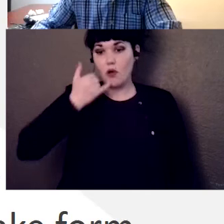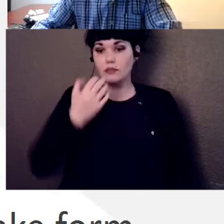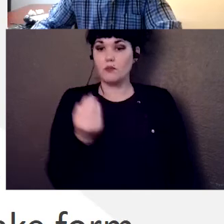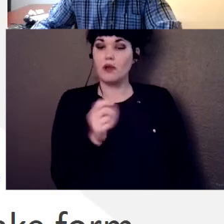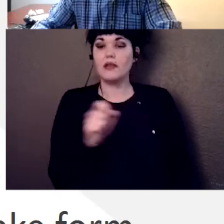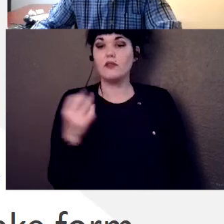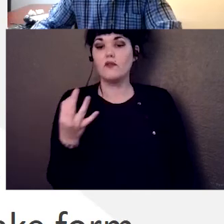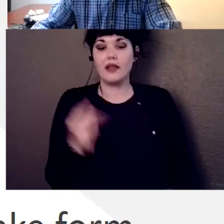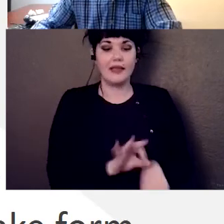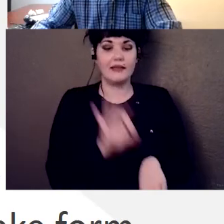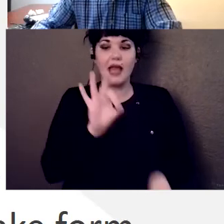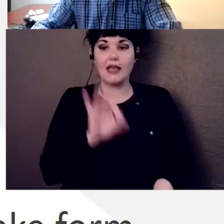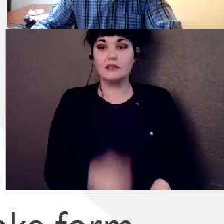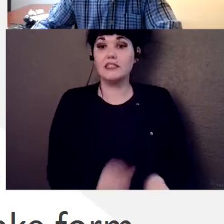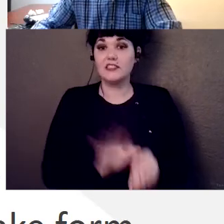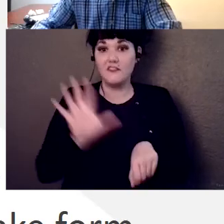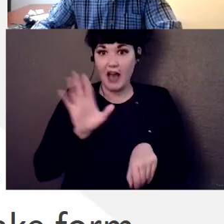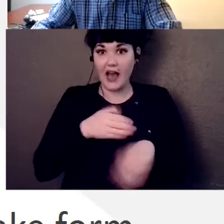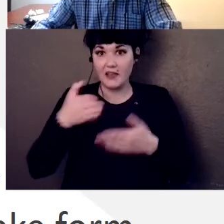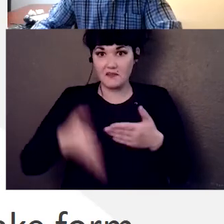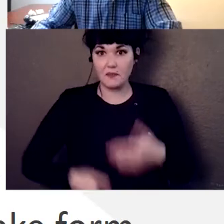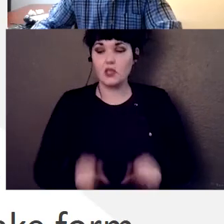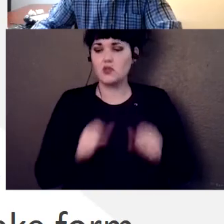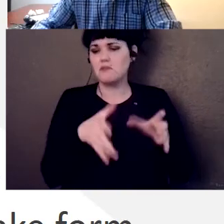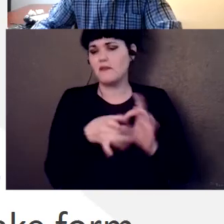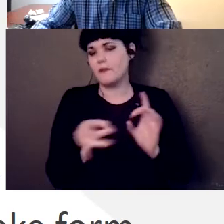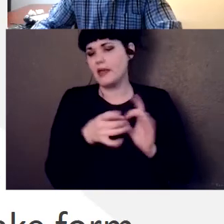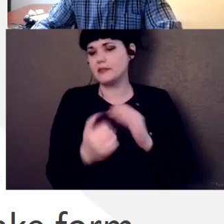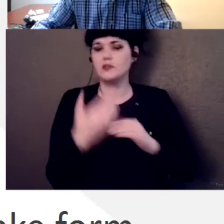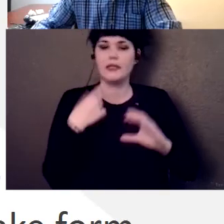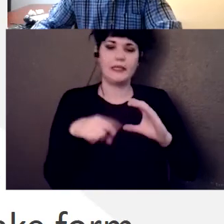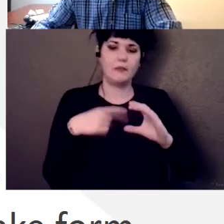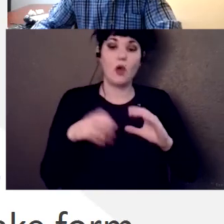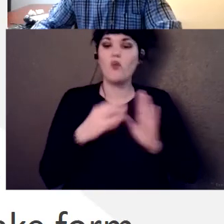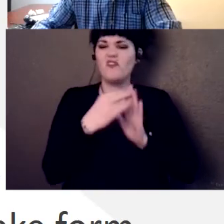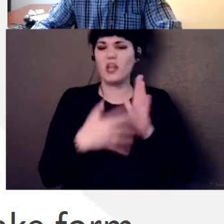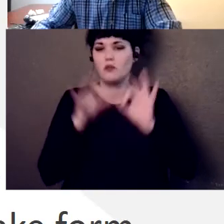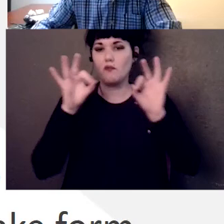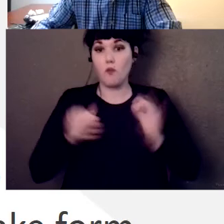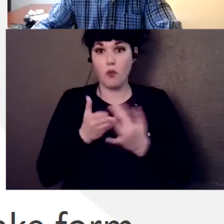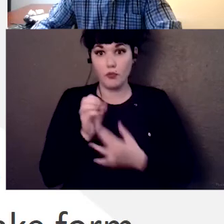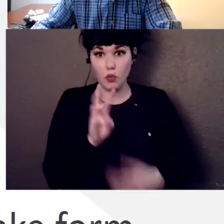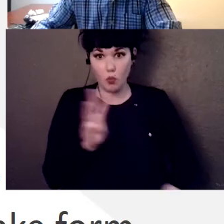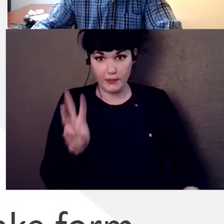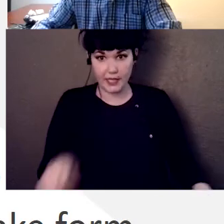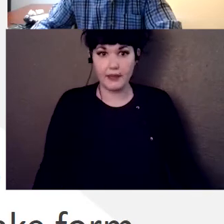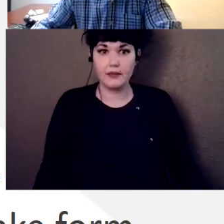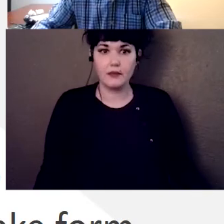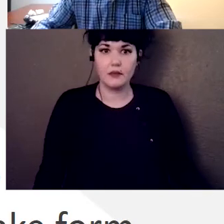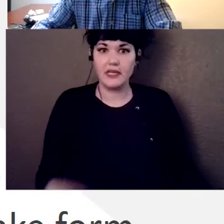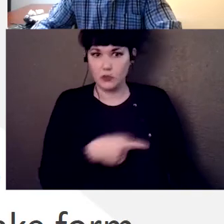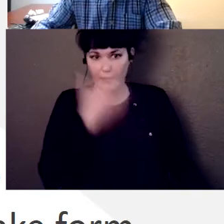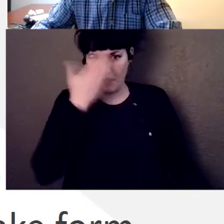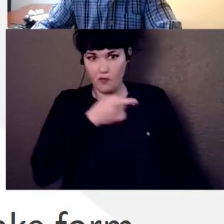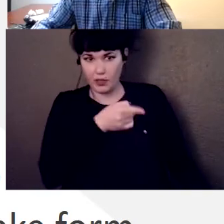to 5 p.m. You can leave a message, you can send an email or submit an intake form directly on the website, which is right there in front of